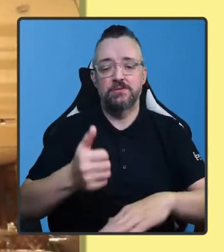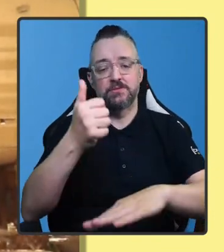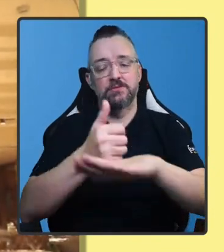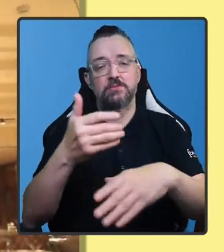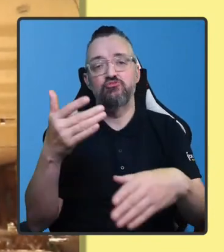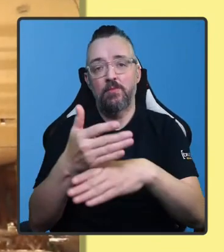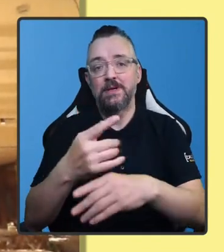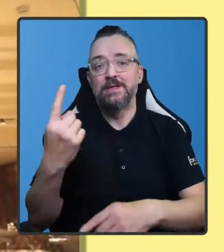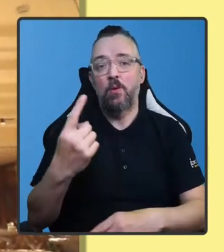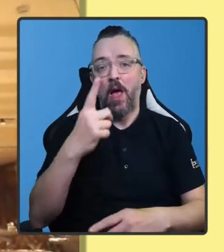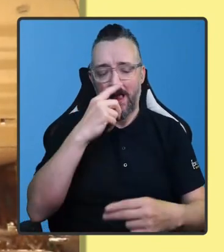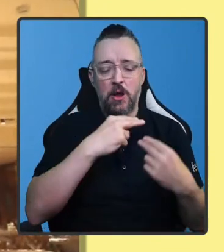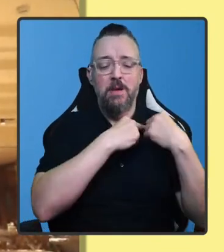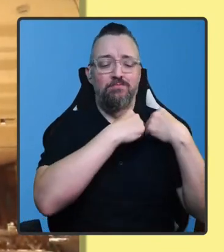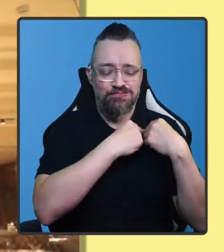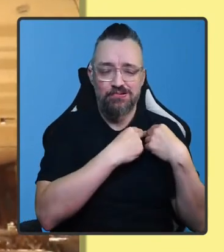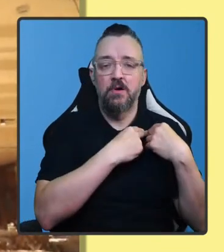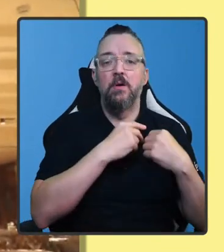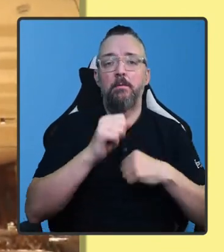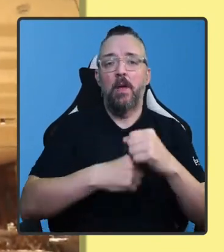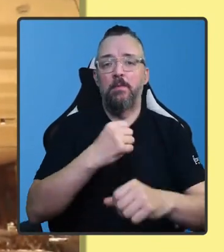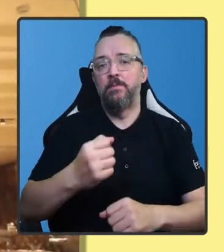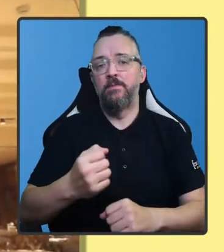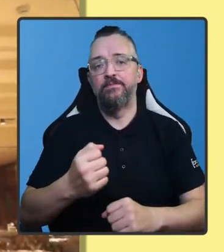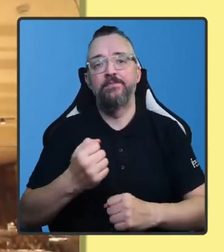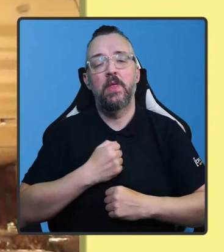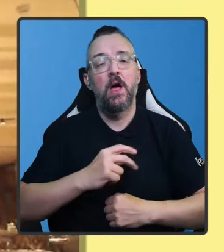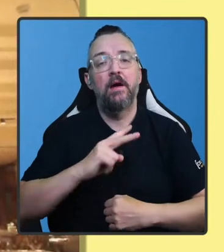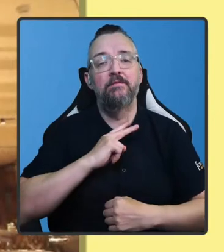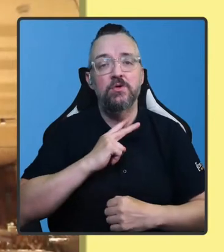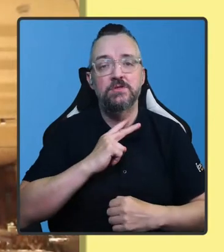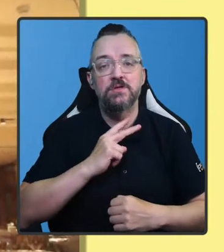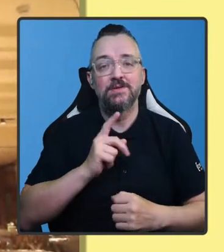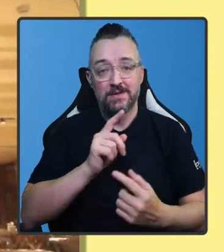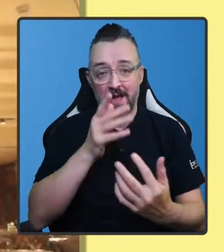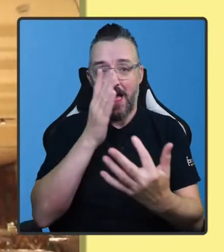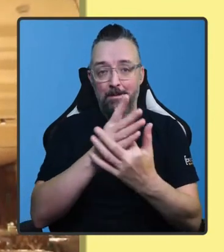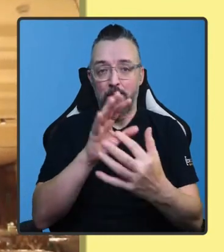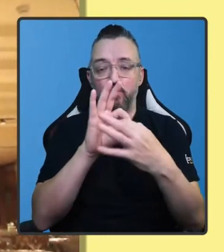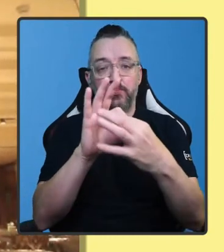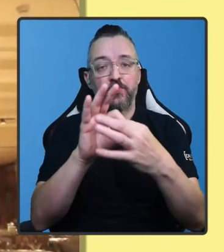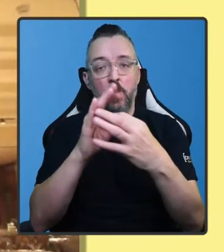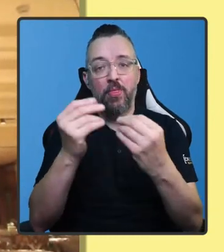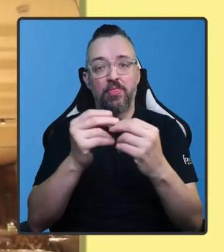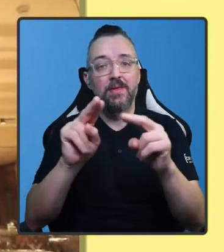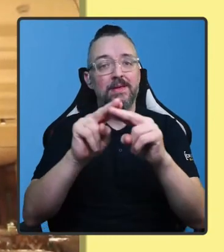charge and be our voice and our direct contact with the rest of international communities.